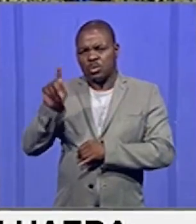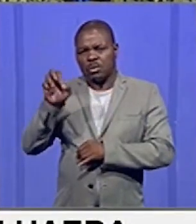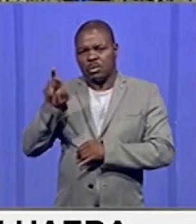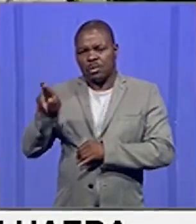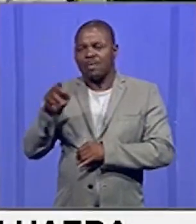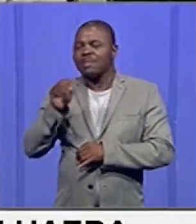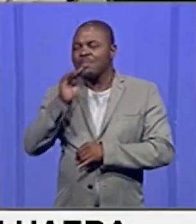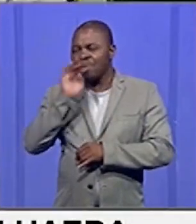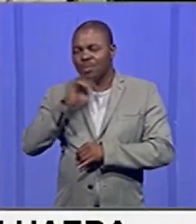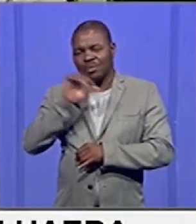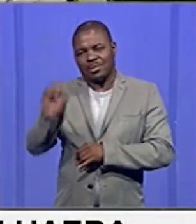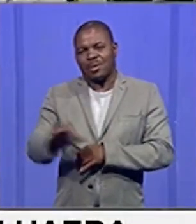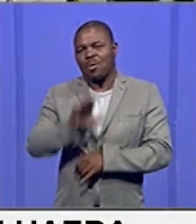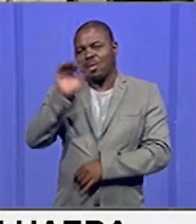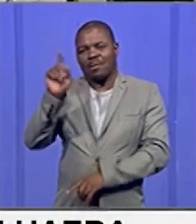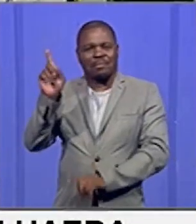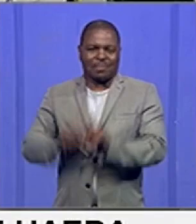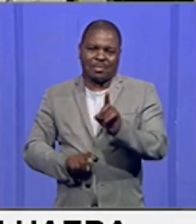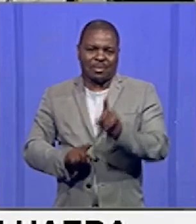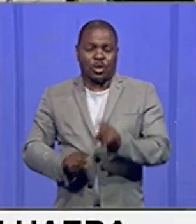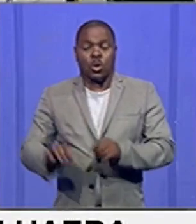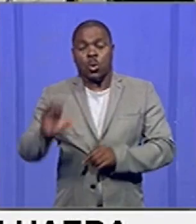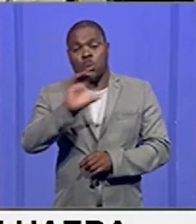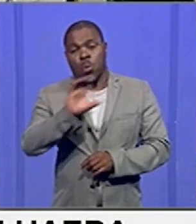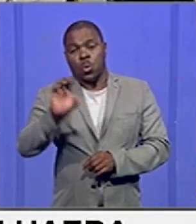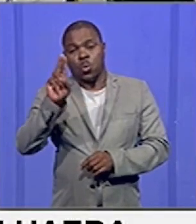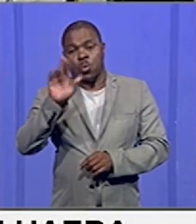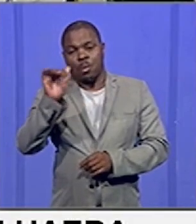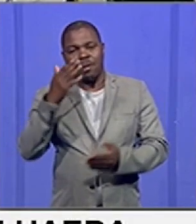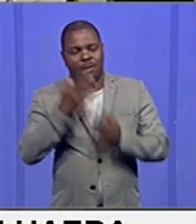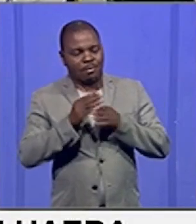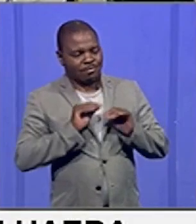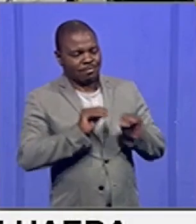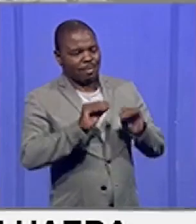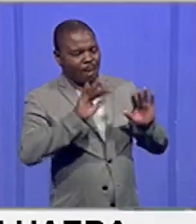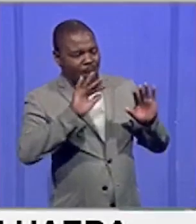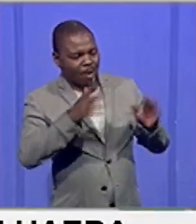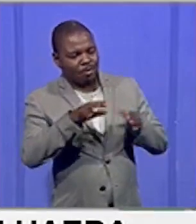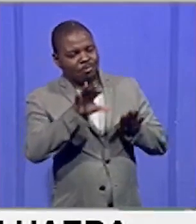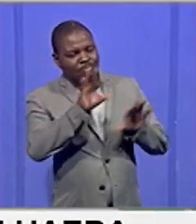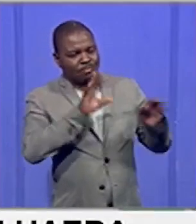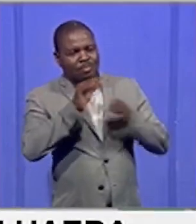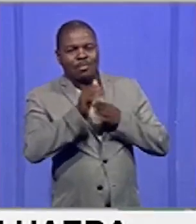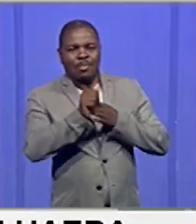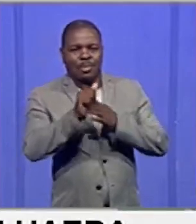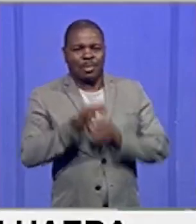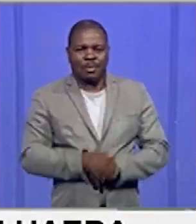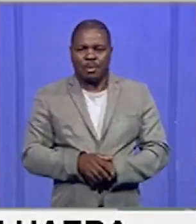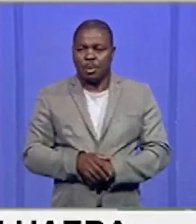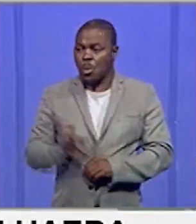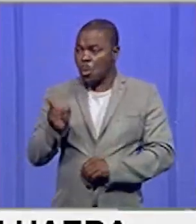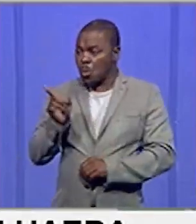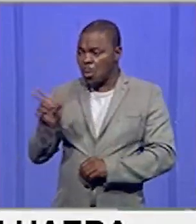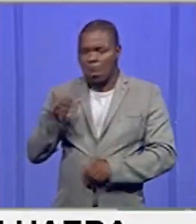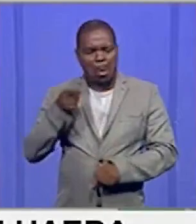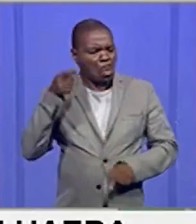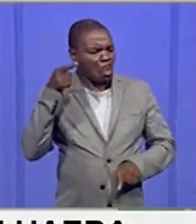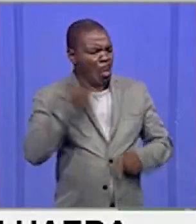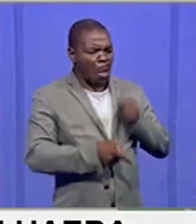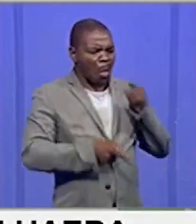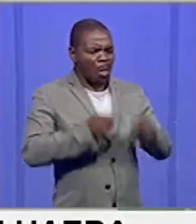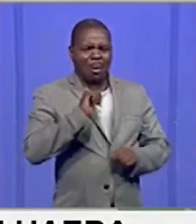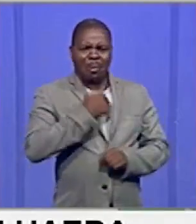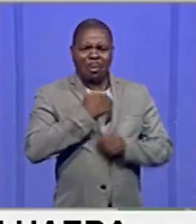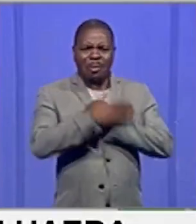mme Cuba e ka e ruta hore ho kgethwa jwang baetapele ba sebeletsang setjhaba. He goes on an offensive to attack our country